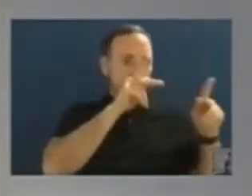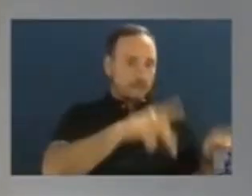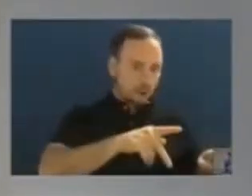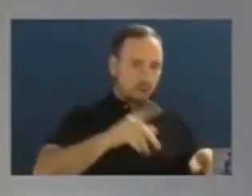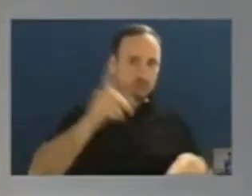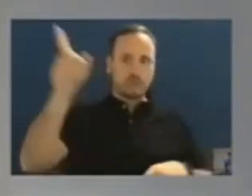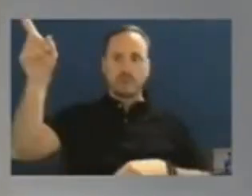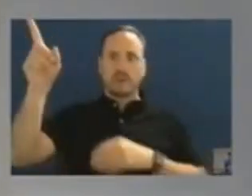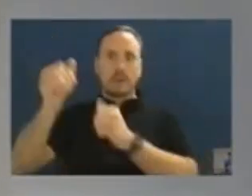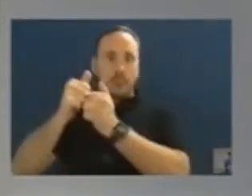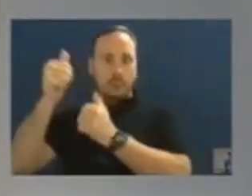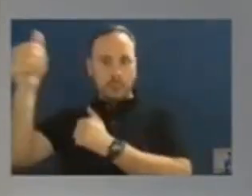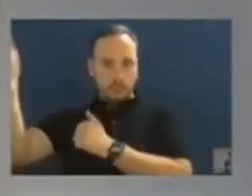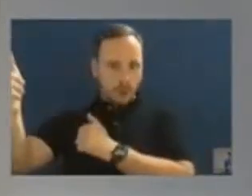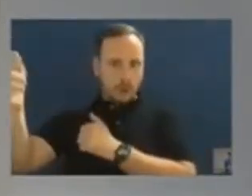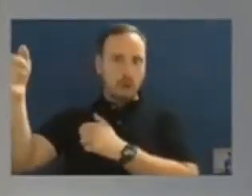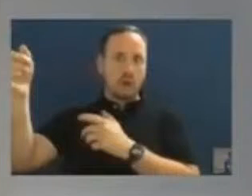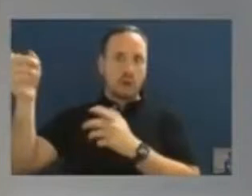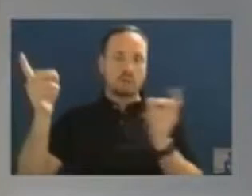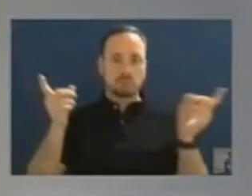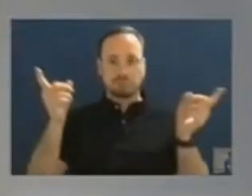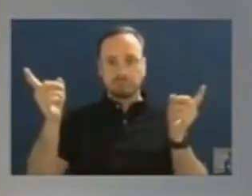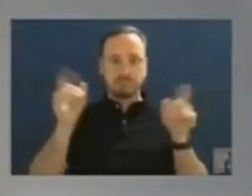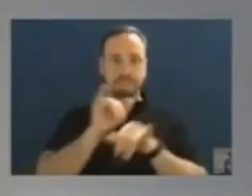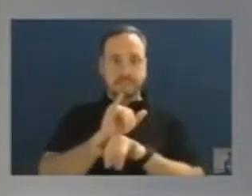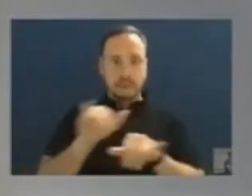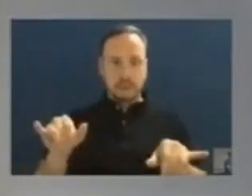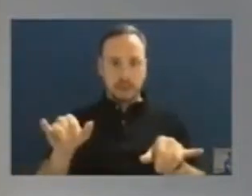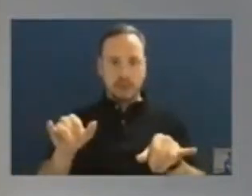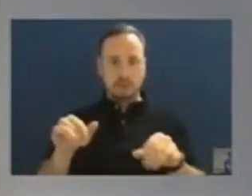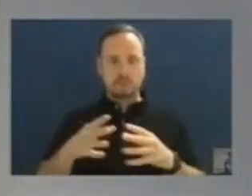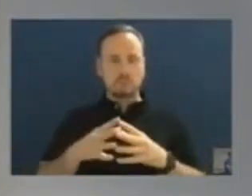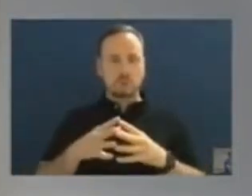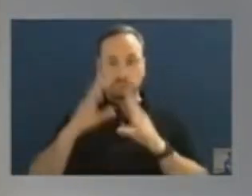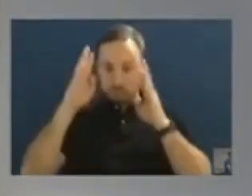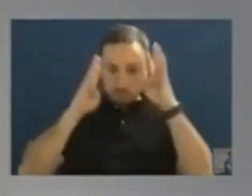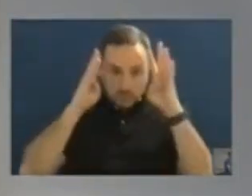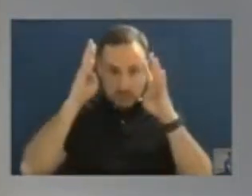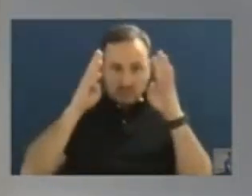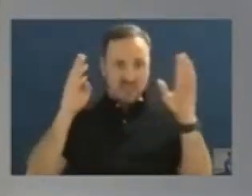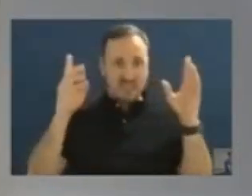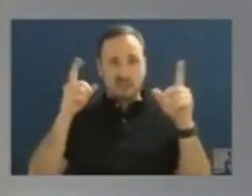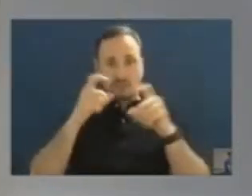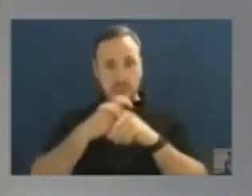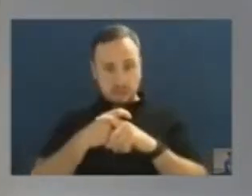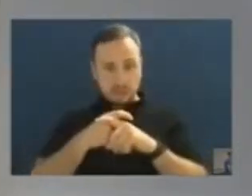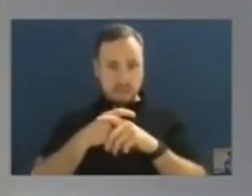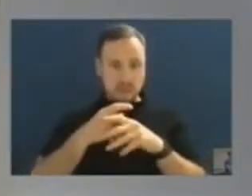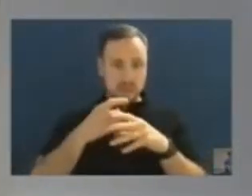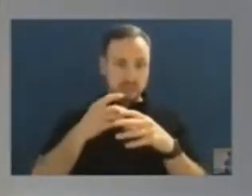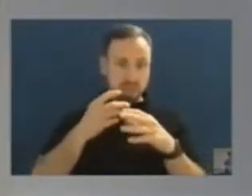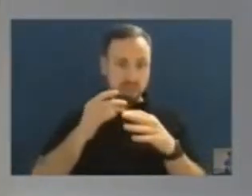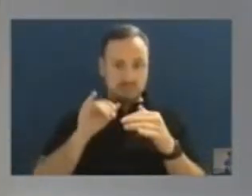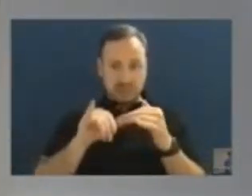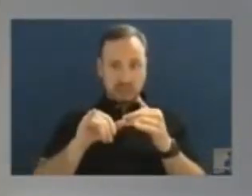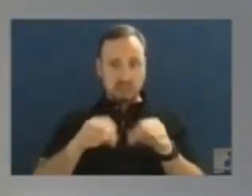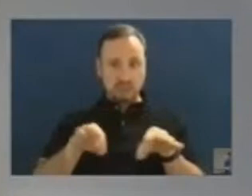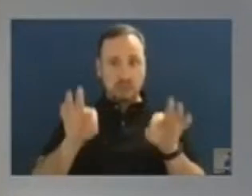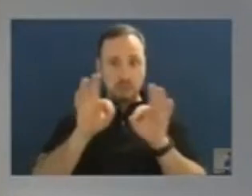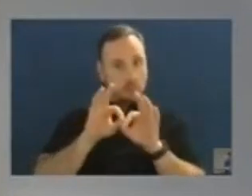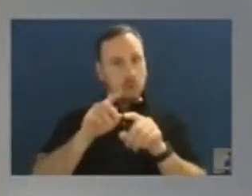kids at the same time. Yep. And I think creativity and complexity is important, but we also need to have consistency as